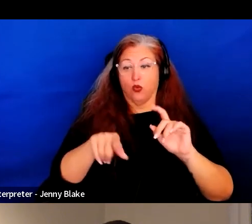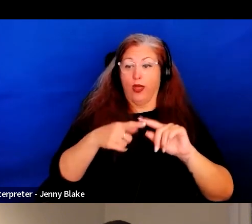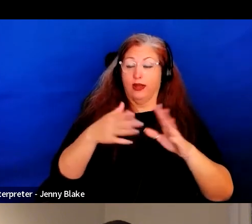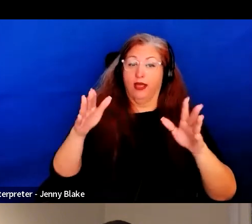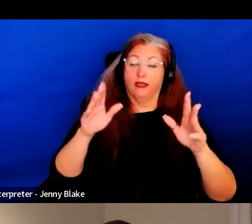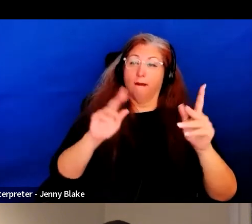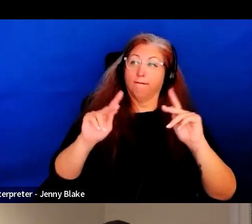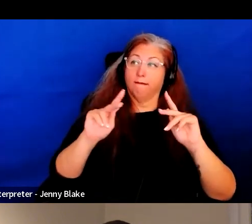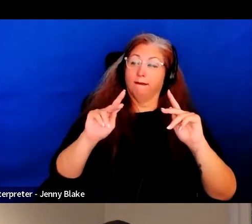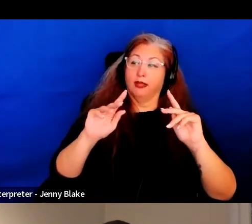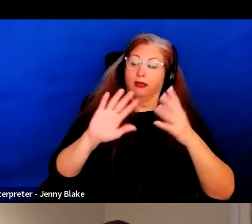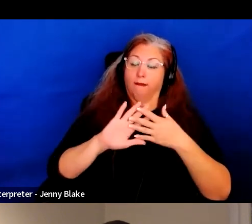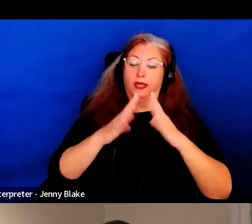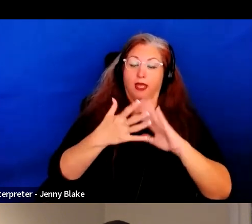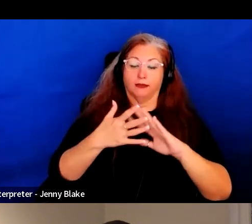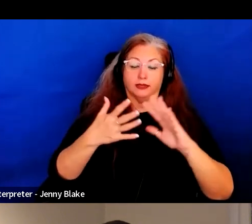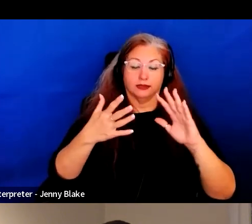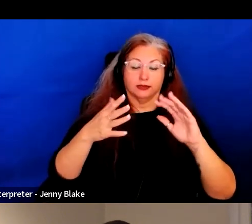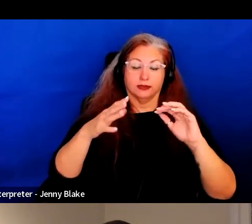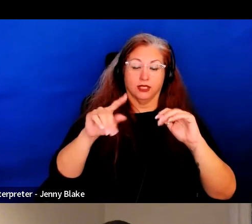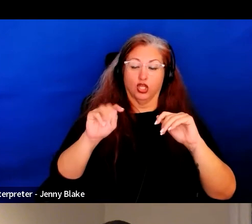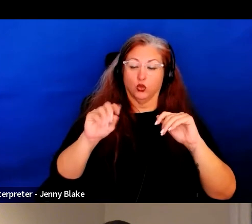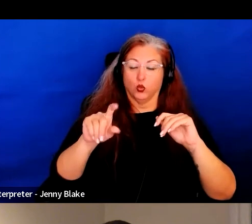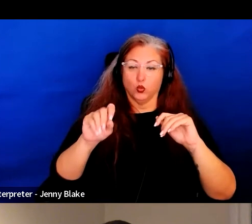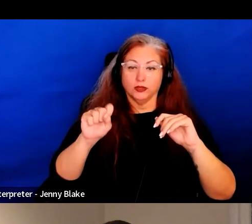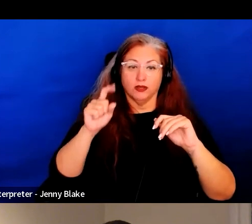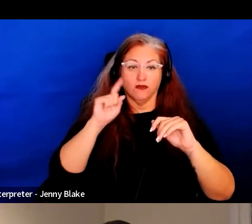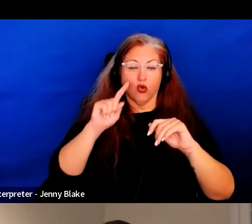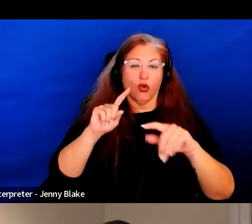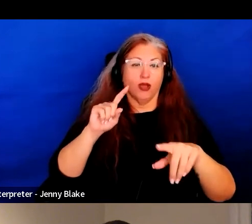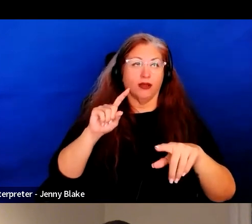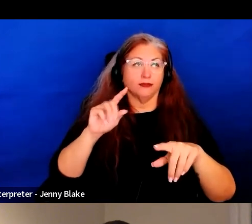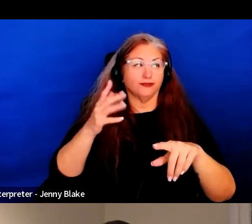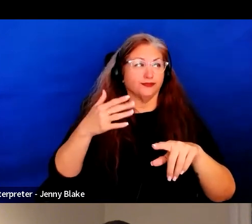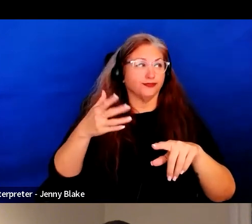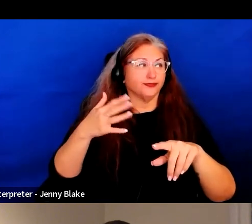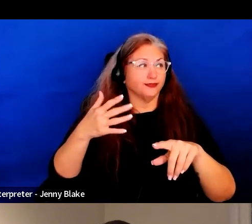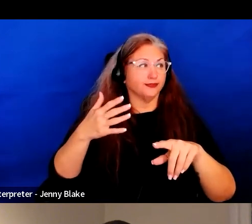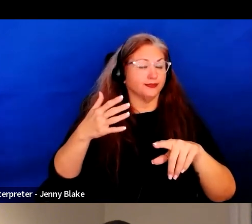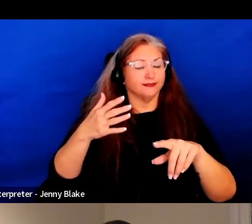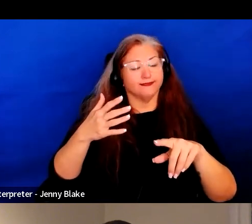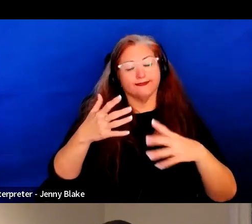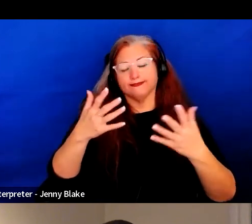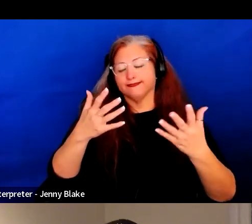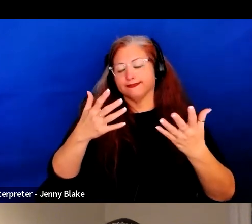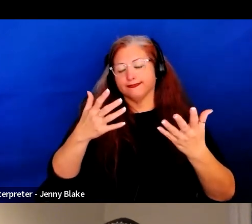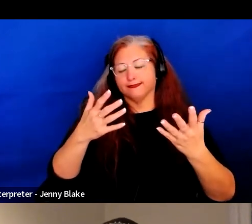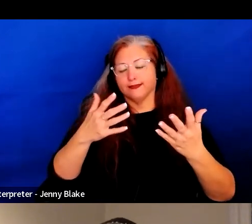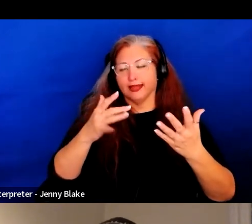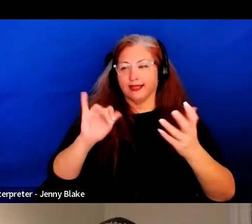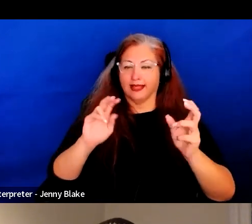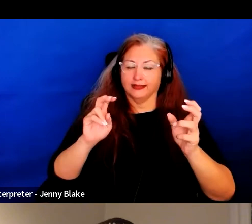media becomes tools of, you know, and then becomes the book's arm